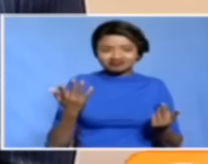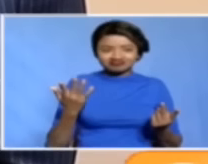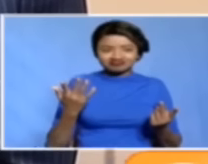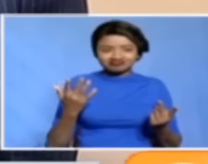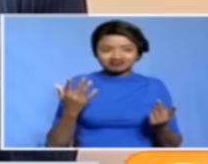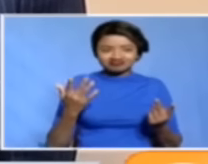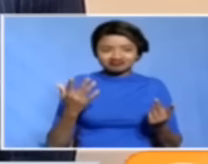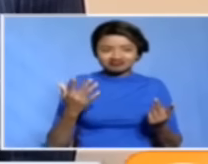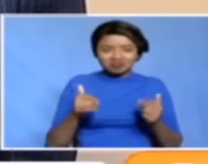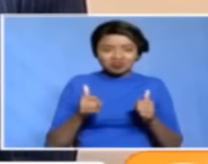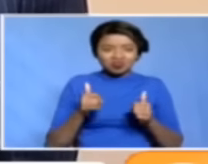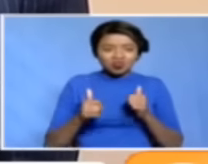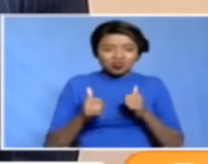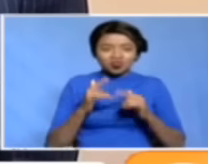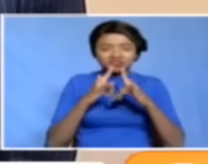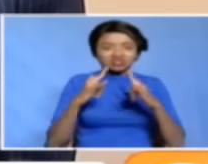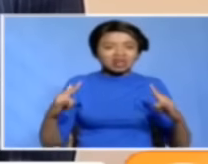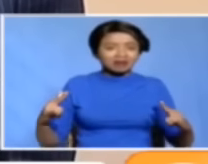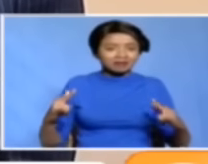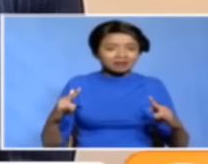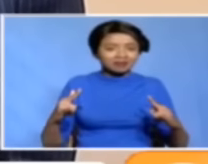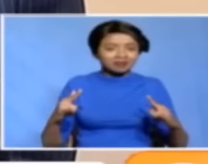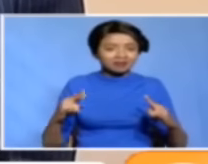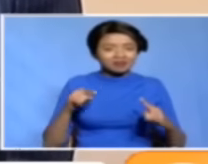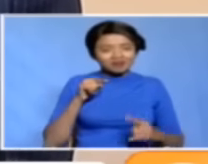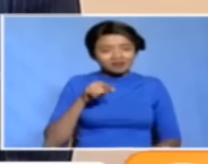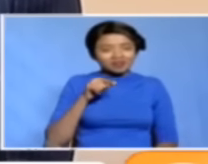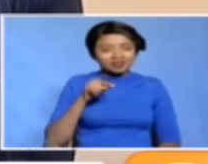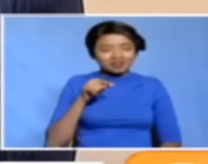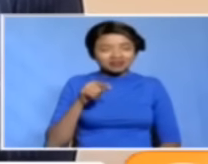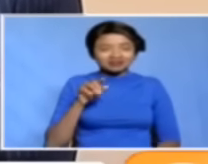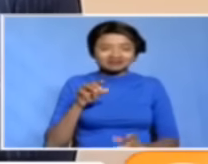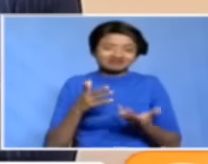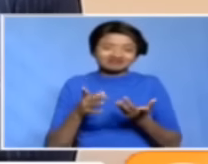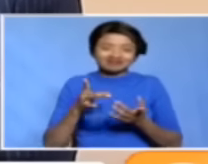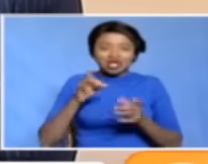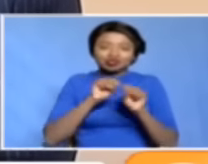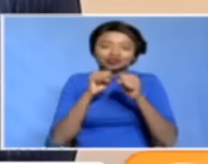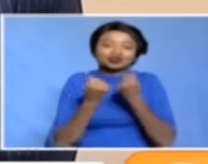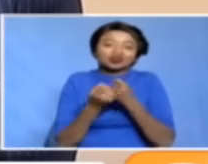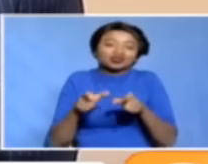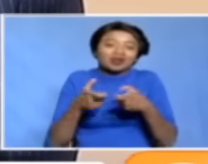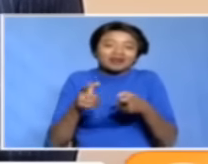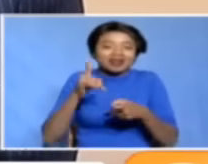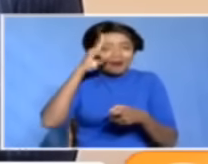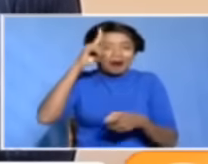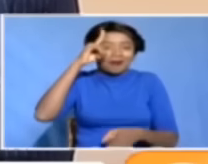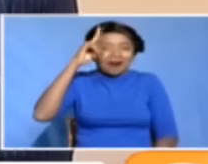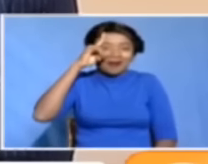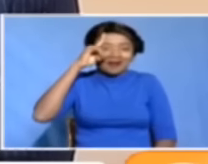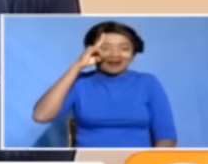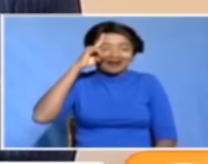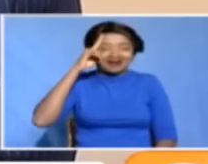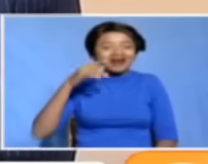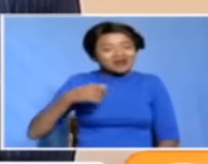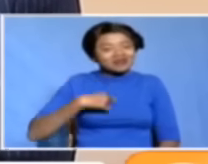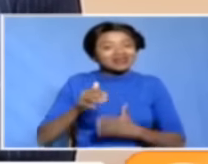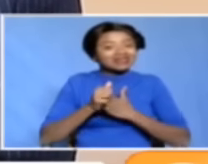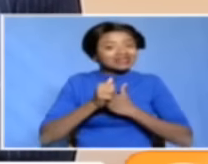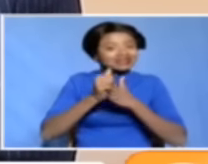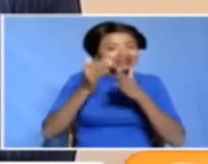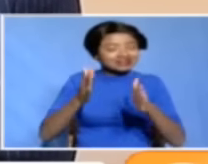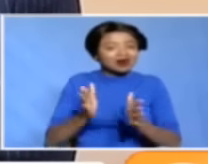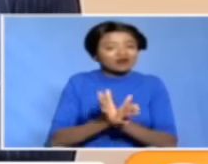Yeah. Those are a creation of the social media. And being the leader of majority,